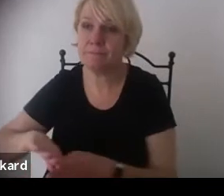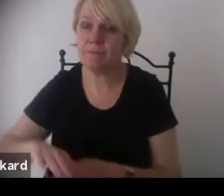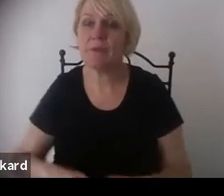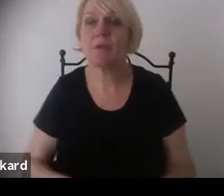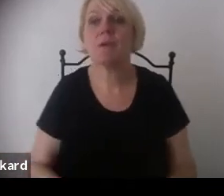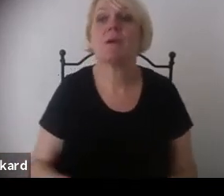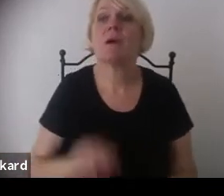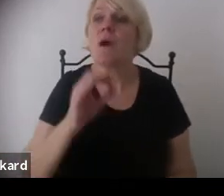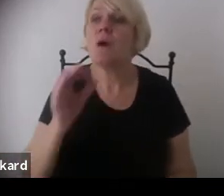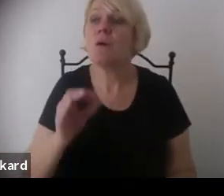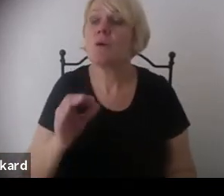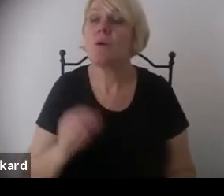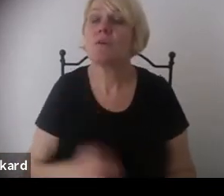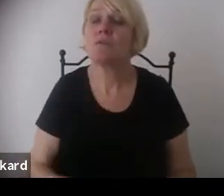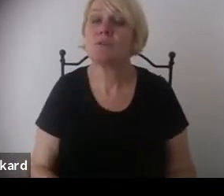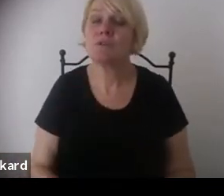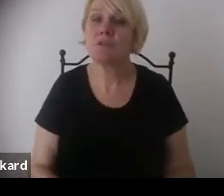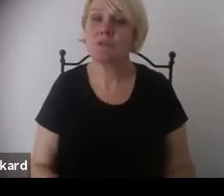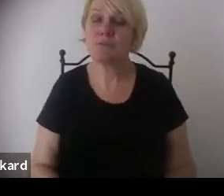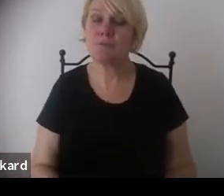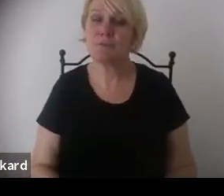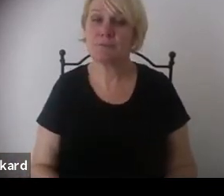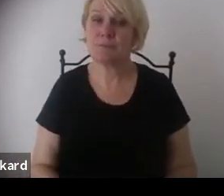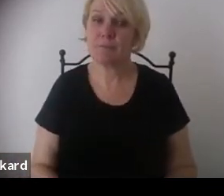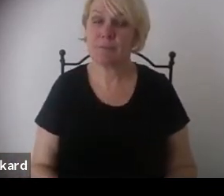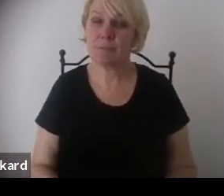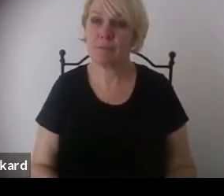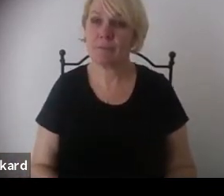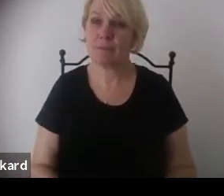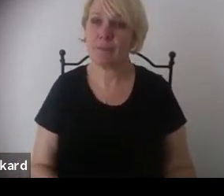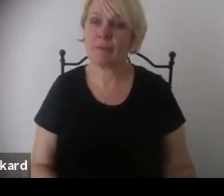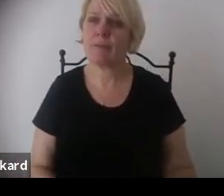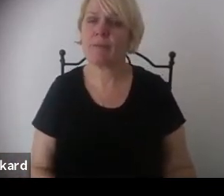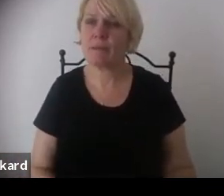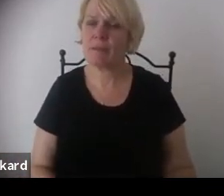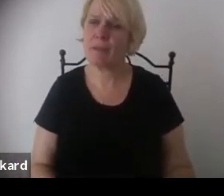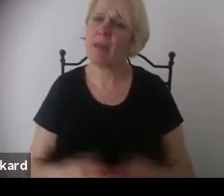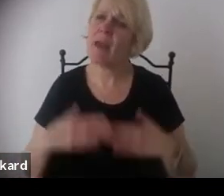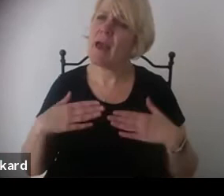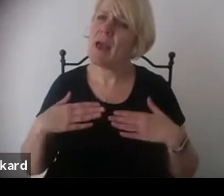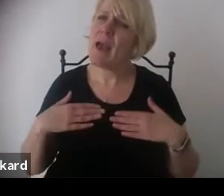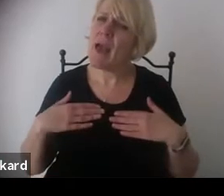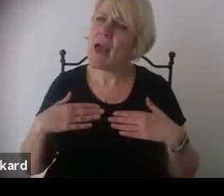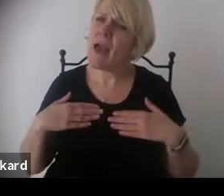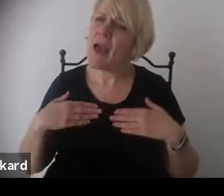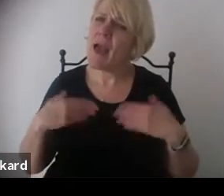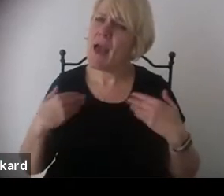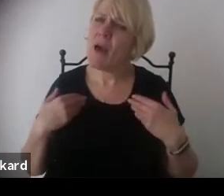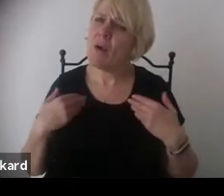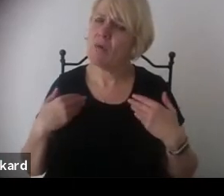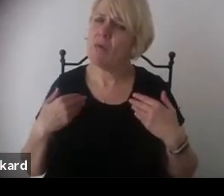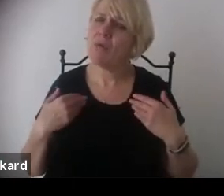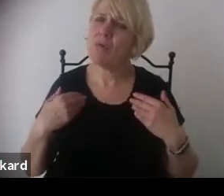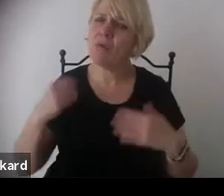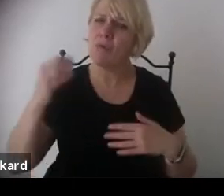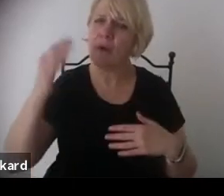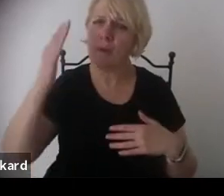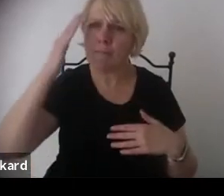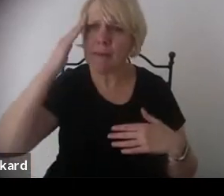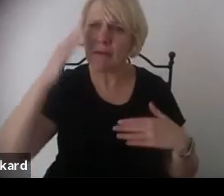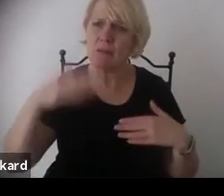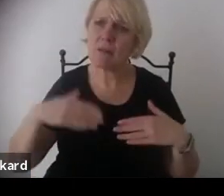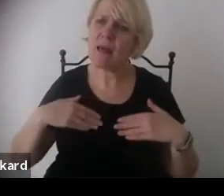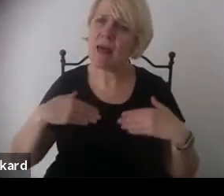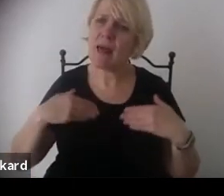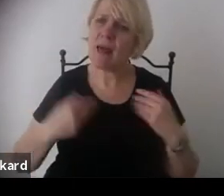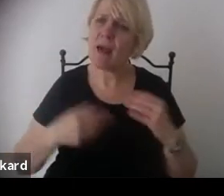anxiety. So the question is, has there been an increase in health-related anxiety since COVID? And again, will there be any targeted help